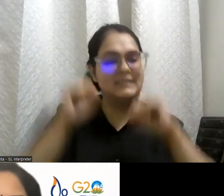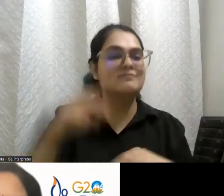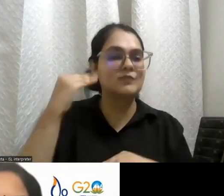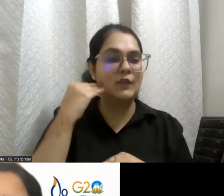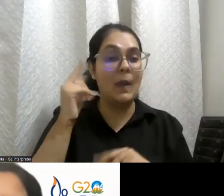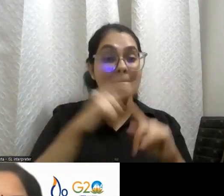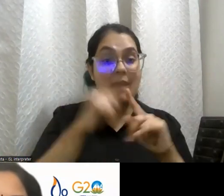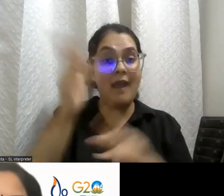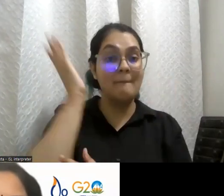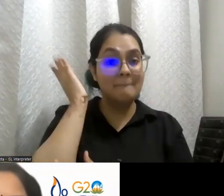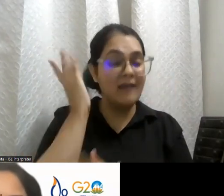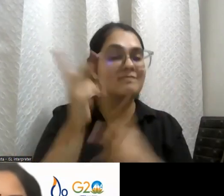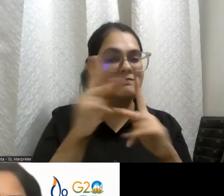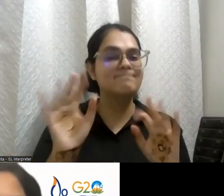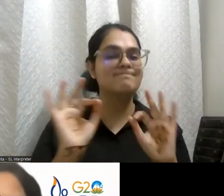the presentation.